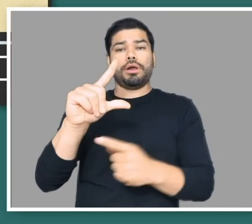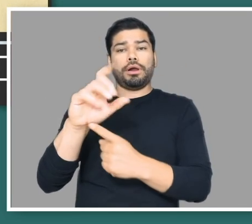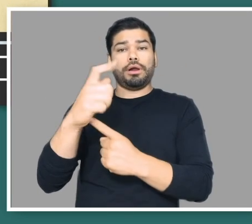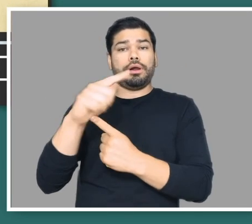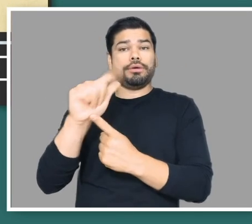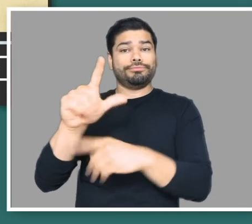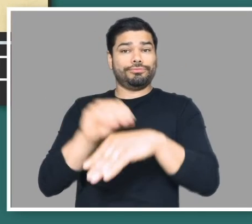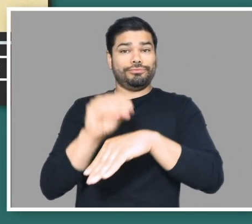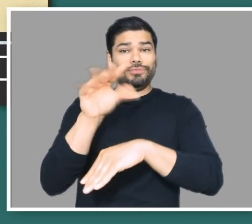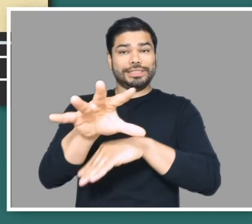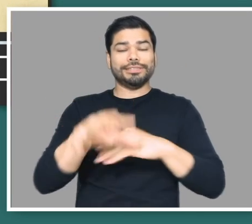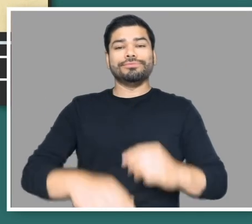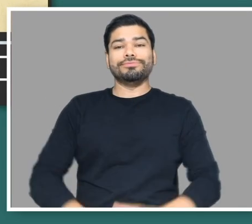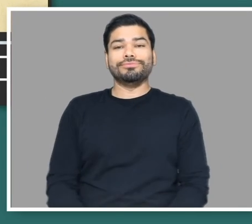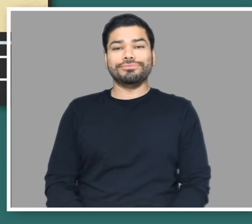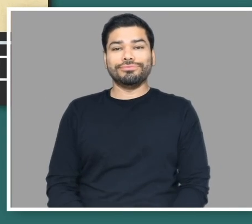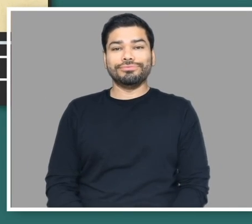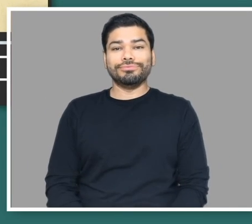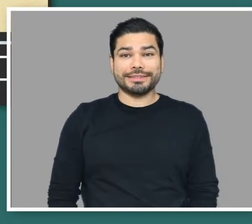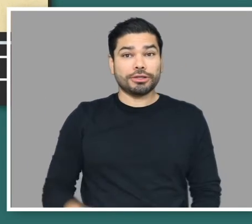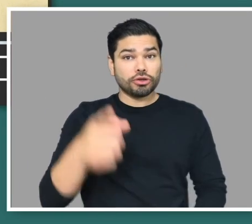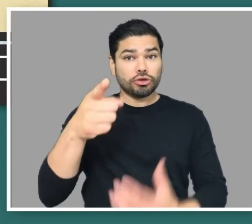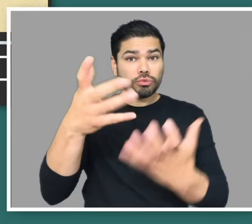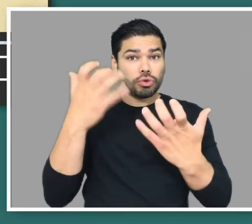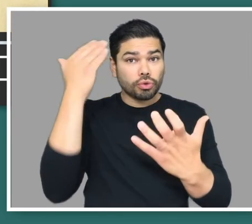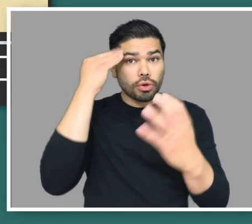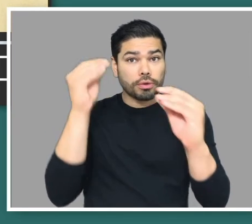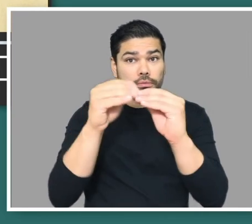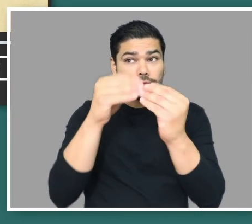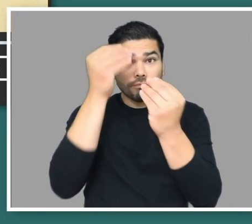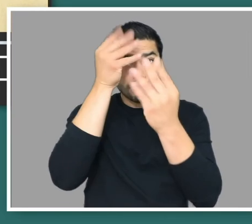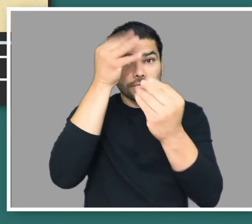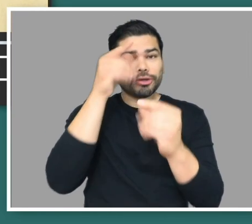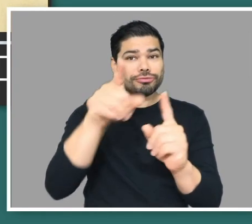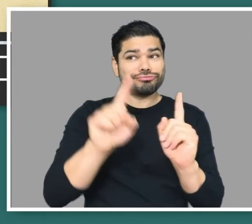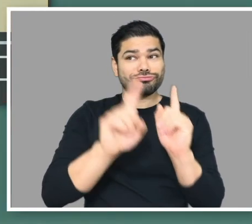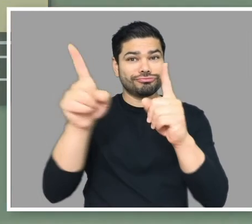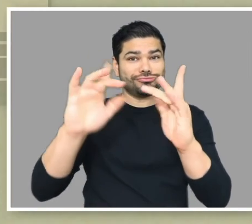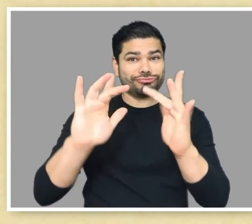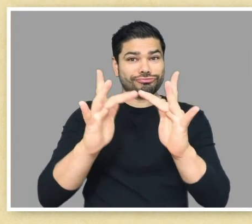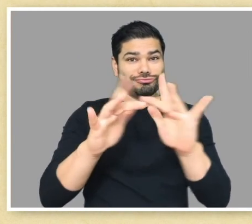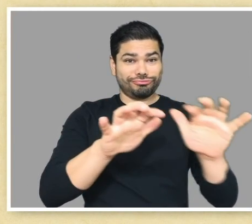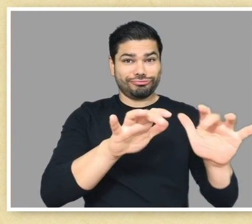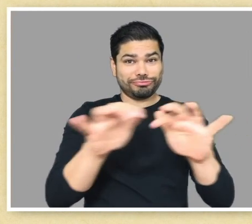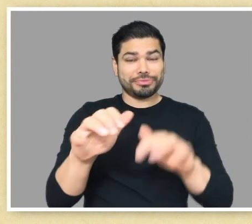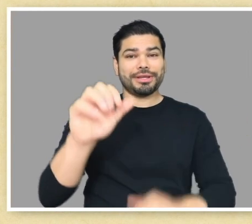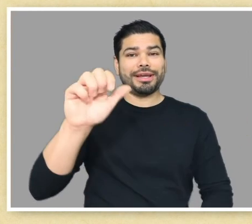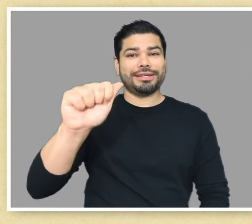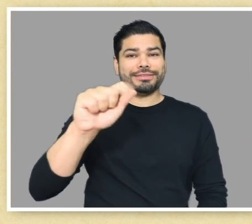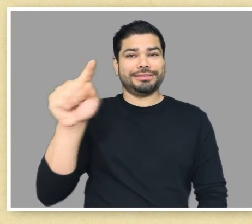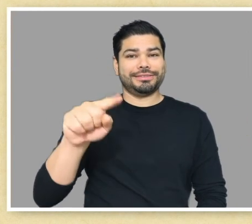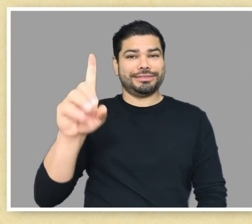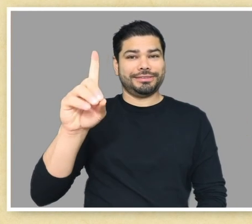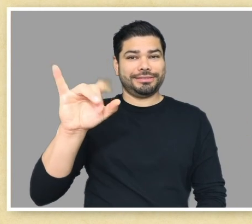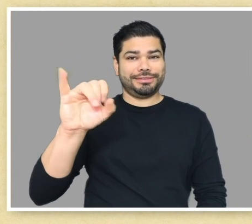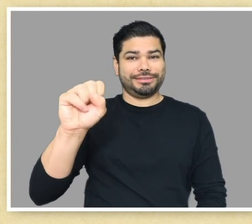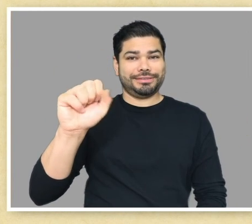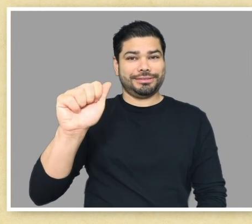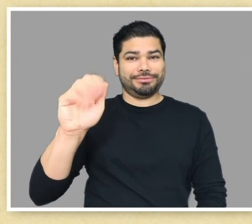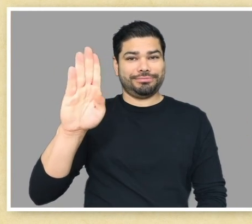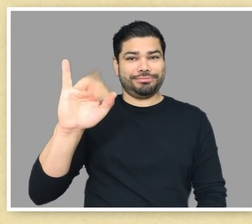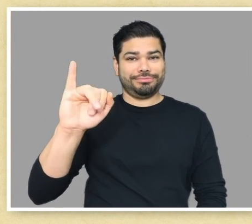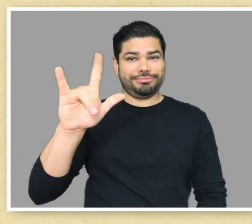video on settlement agreements in addition to seeking legal advice. You can find the settlement agreement video and more information about due